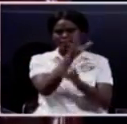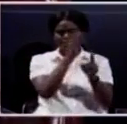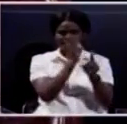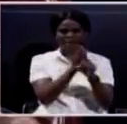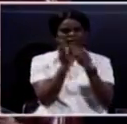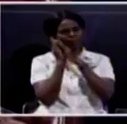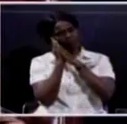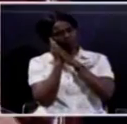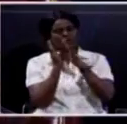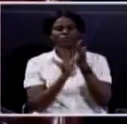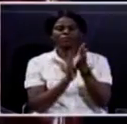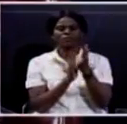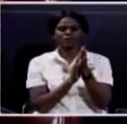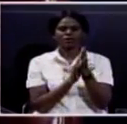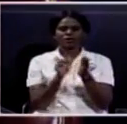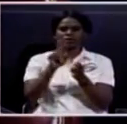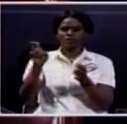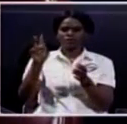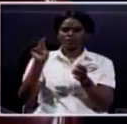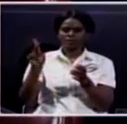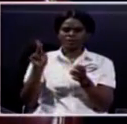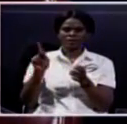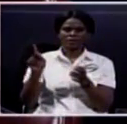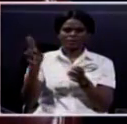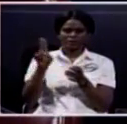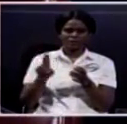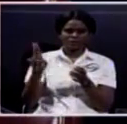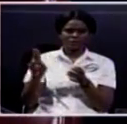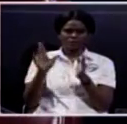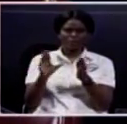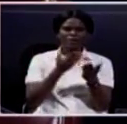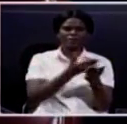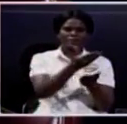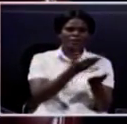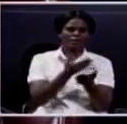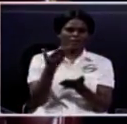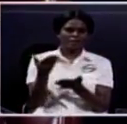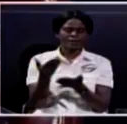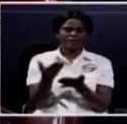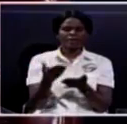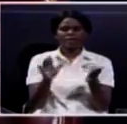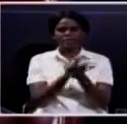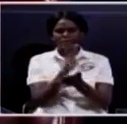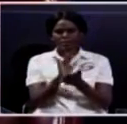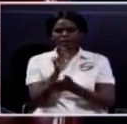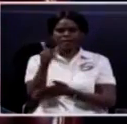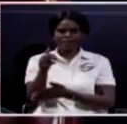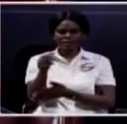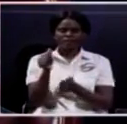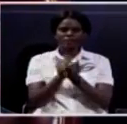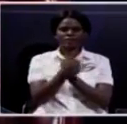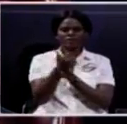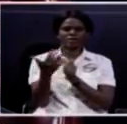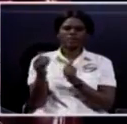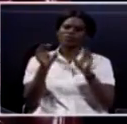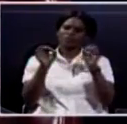go towards feeding, while a 200 kwacha will go towards the procurement of the stationery and the rest, which is